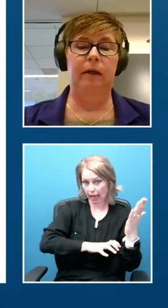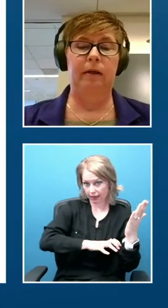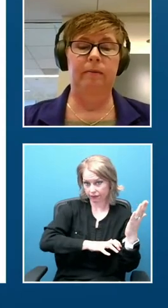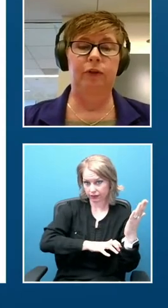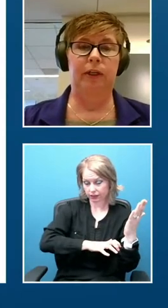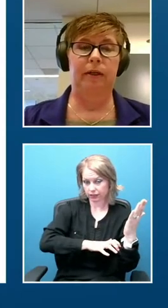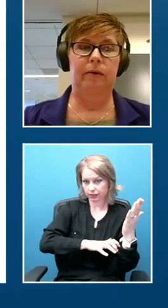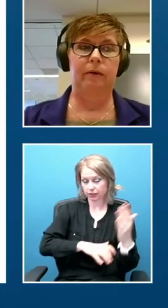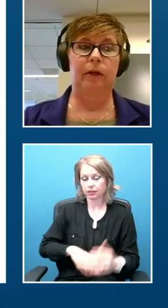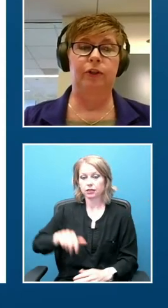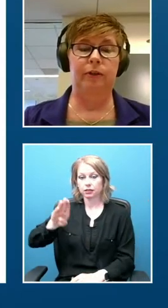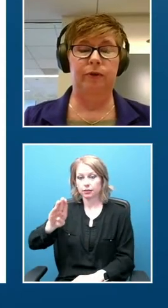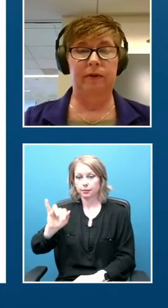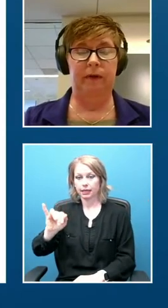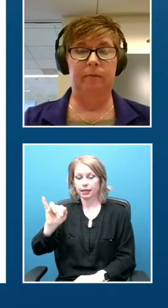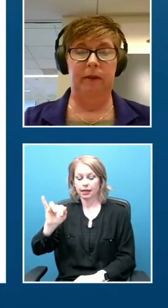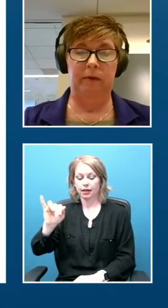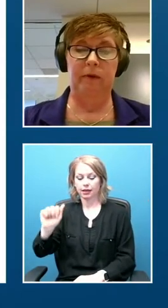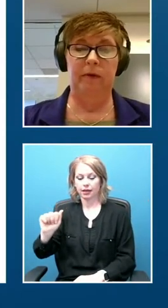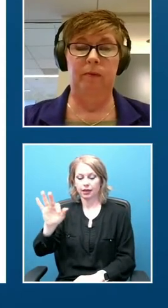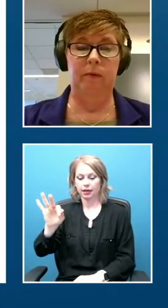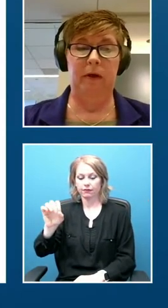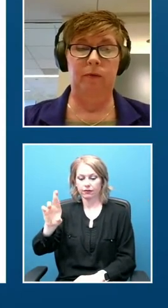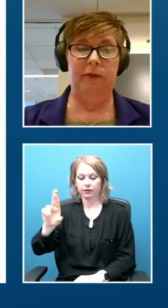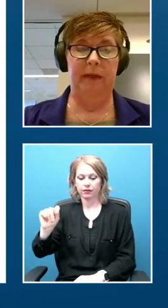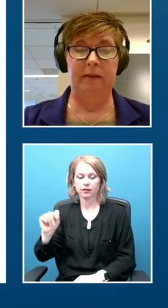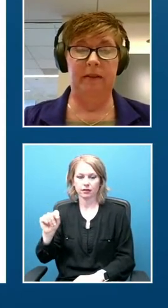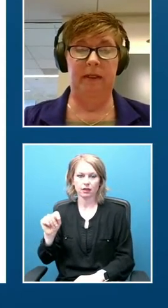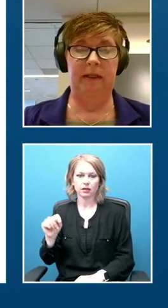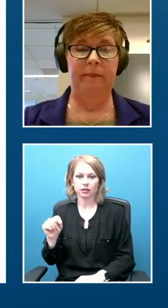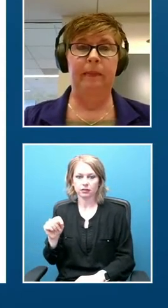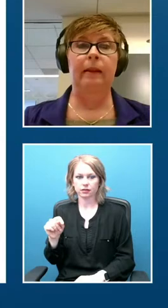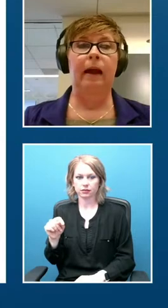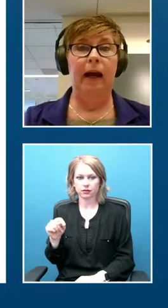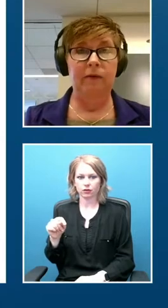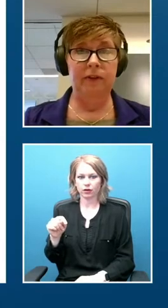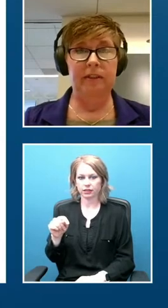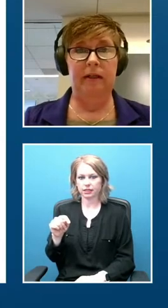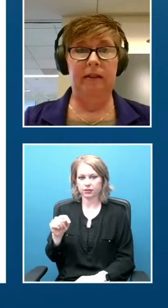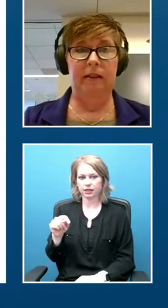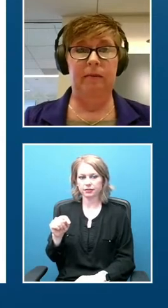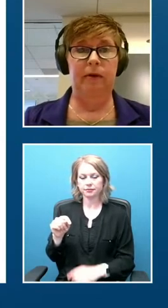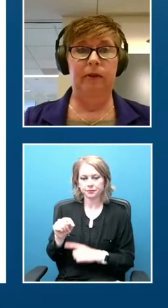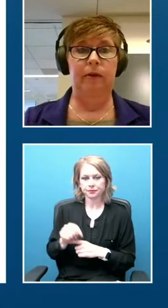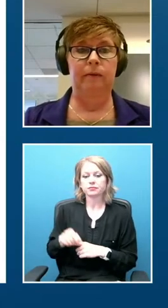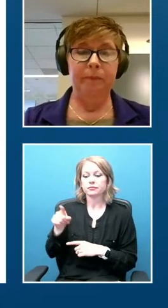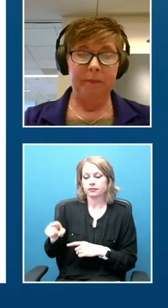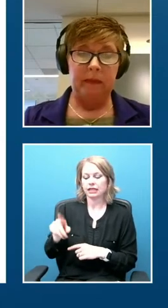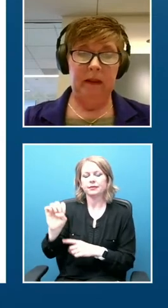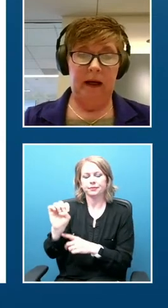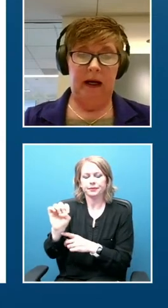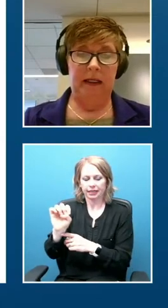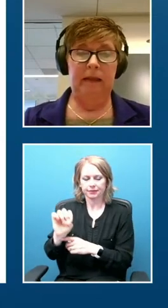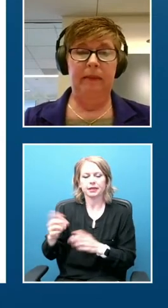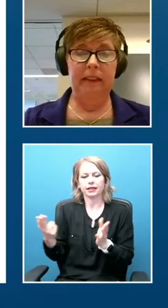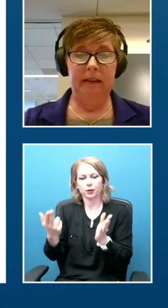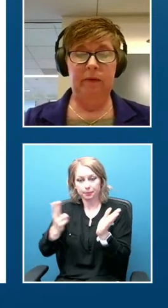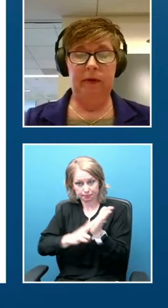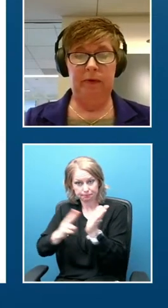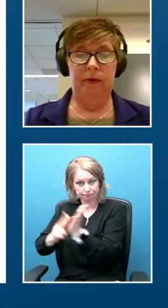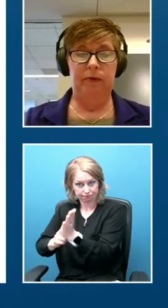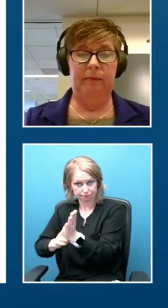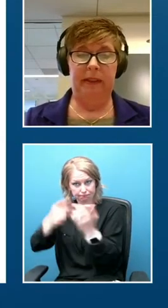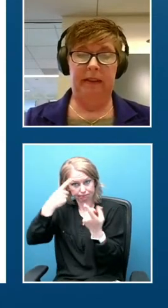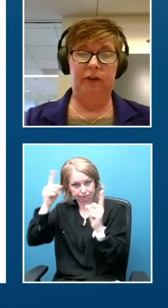and co-chairs Roosevelt Miller with the Rules and Bylaws Committee. After signing the MOU, I